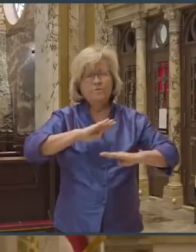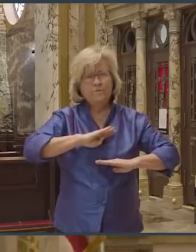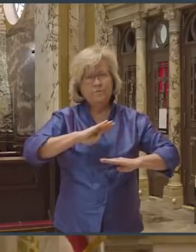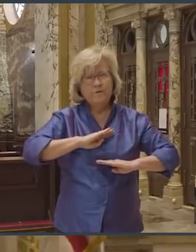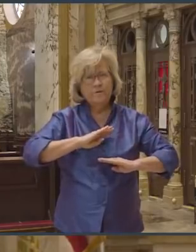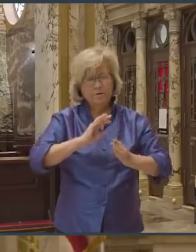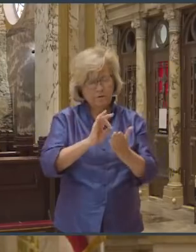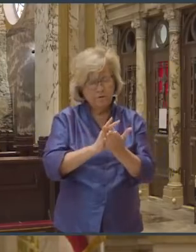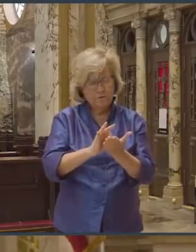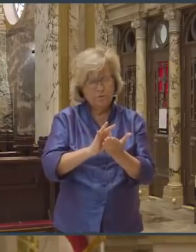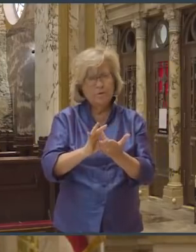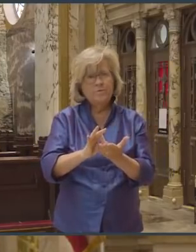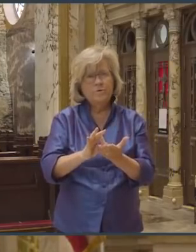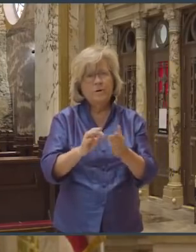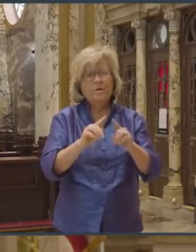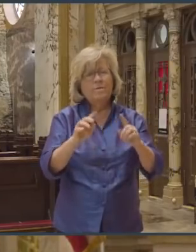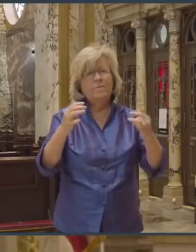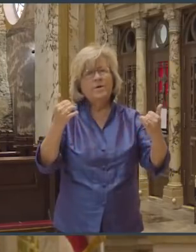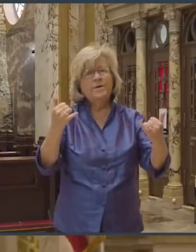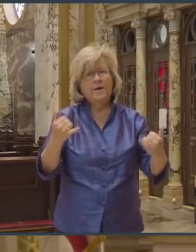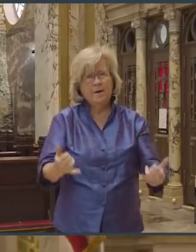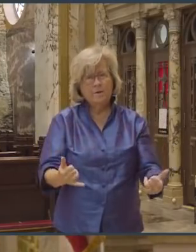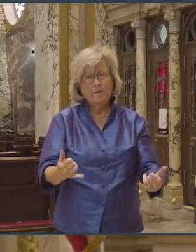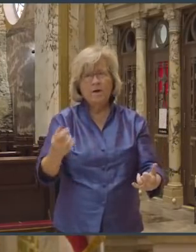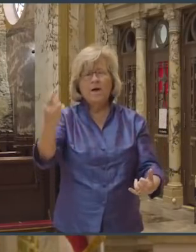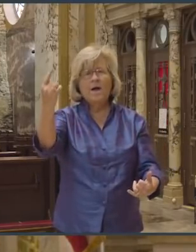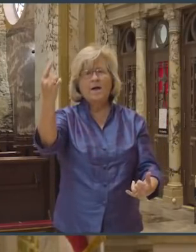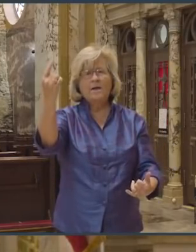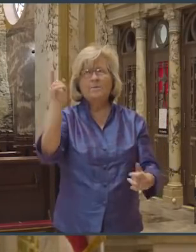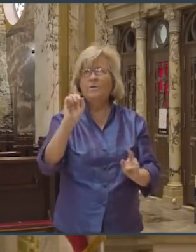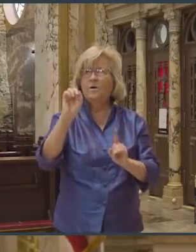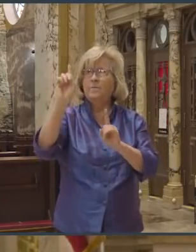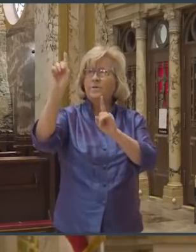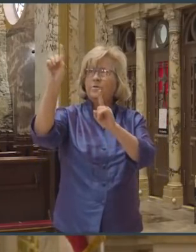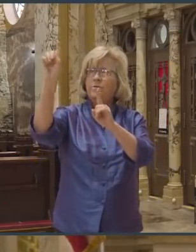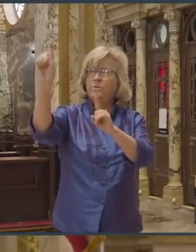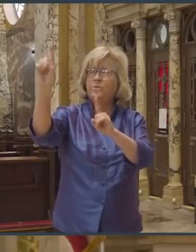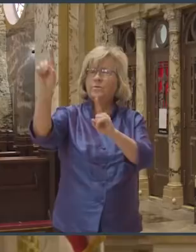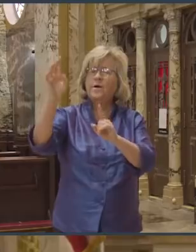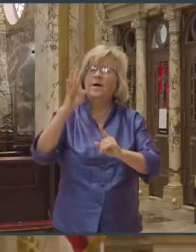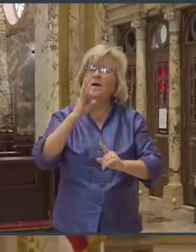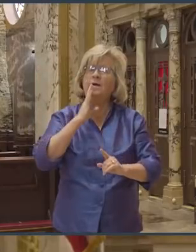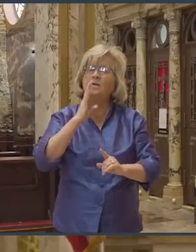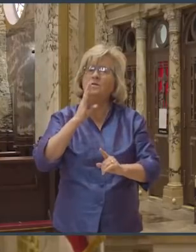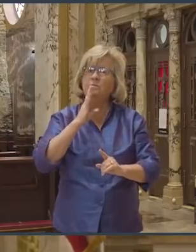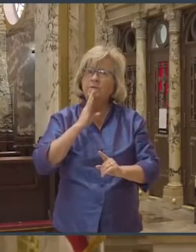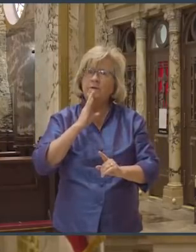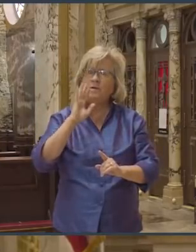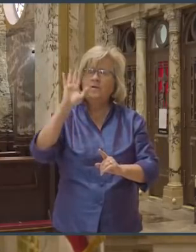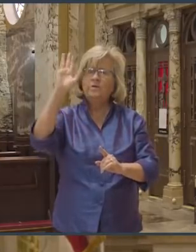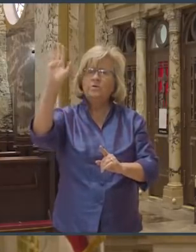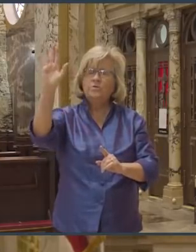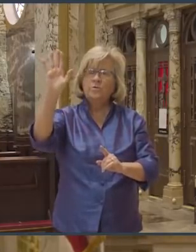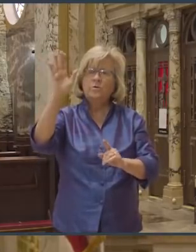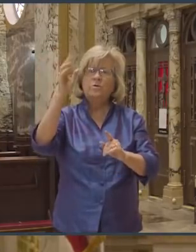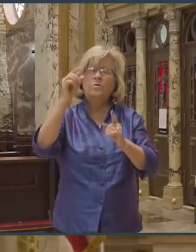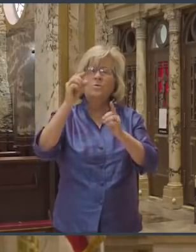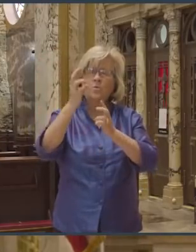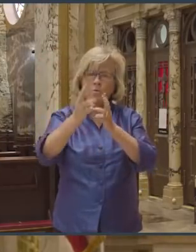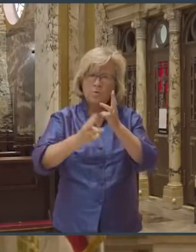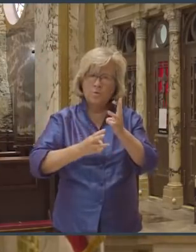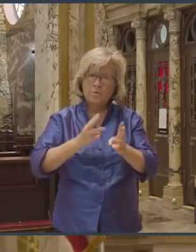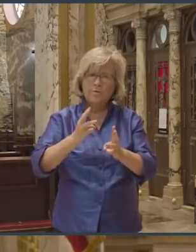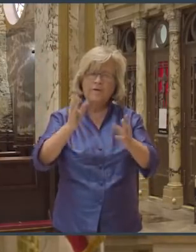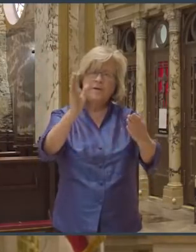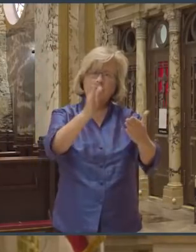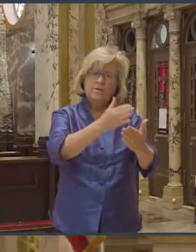fulfilled. But now I am coming to you. I speak this in the world, so that they may share